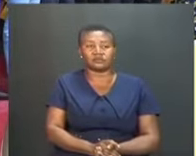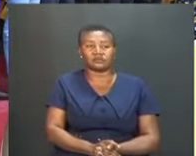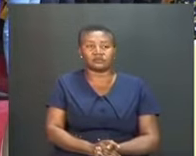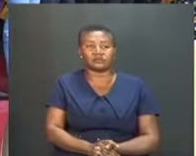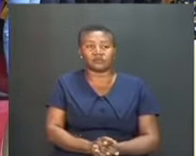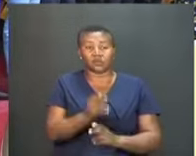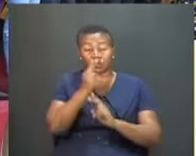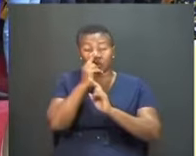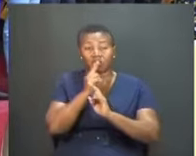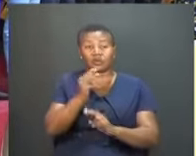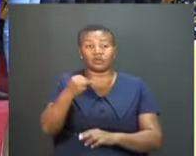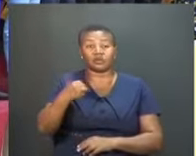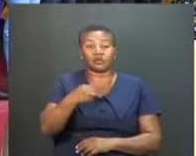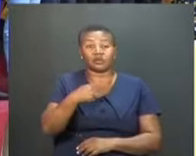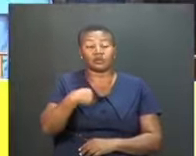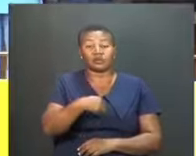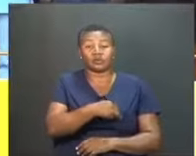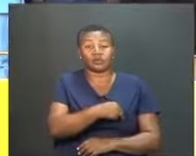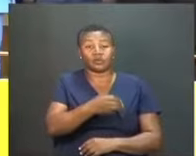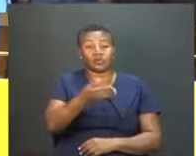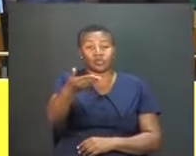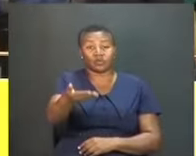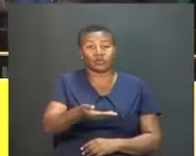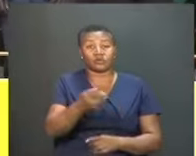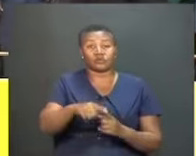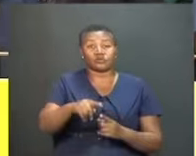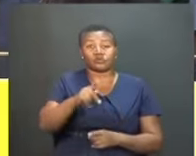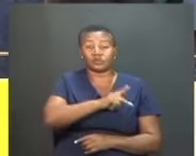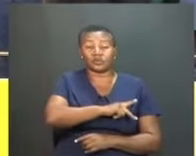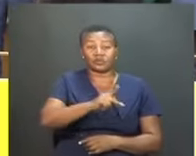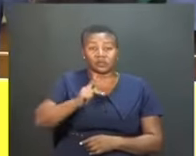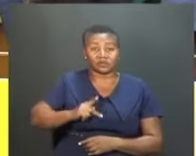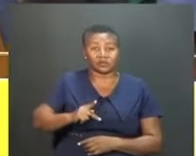Honorable members, you are welcome to Parliament.